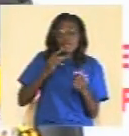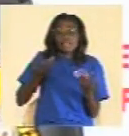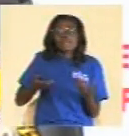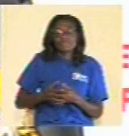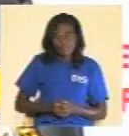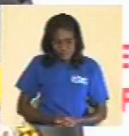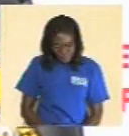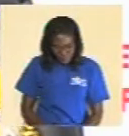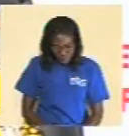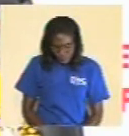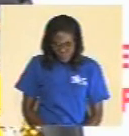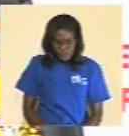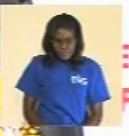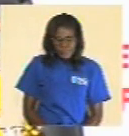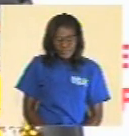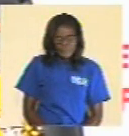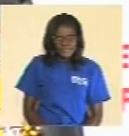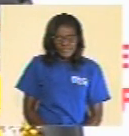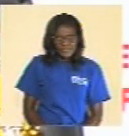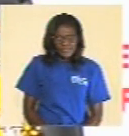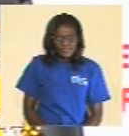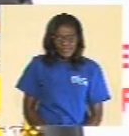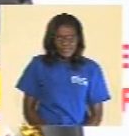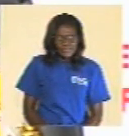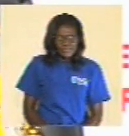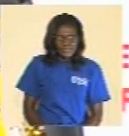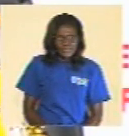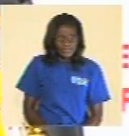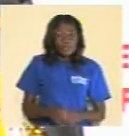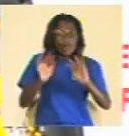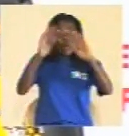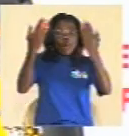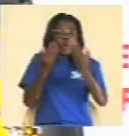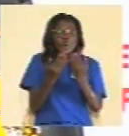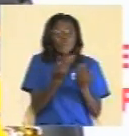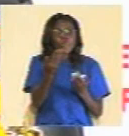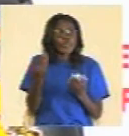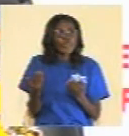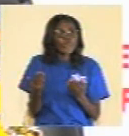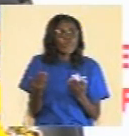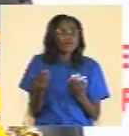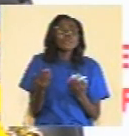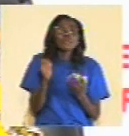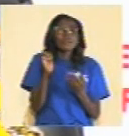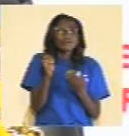think there could be cases that we are actually missing. And worldwide, it has been found